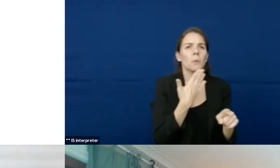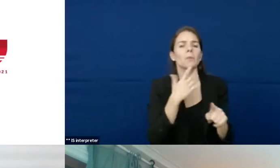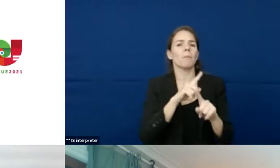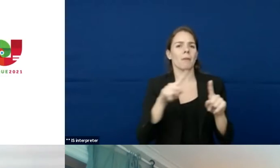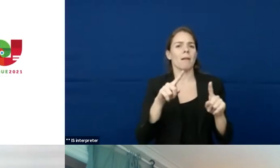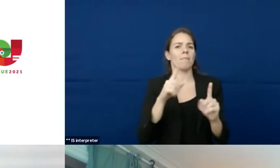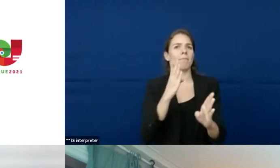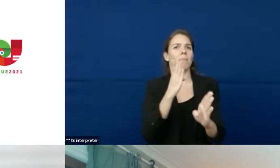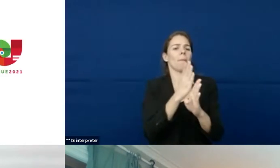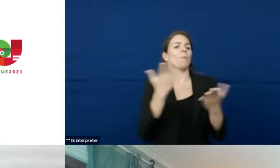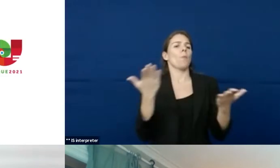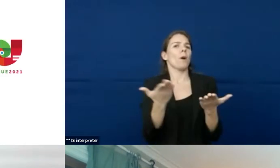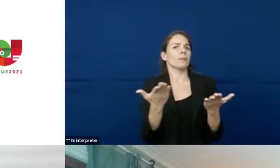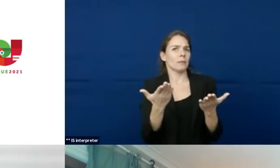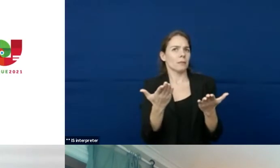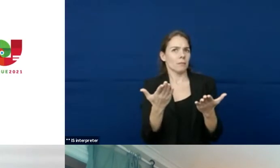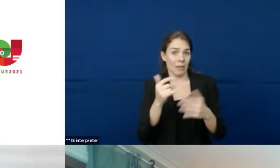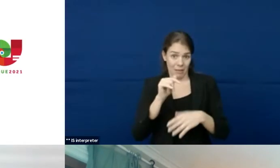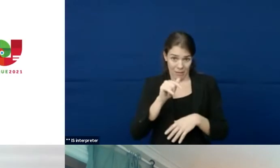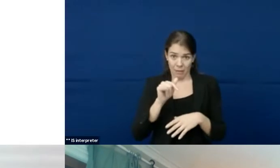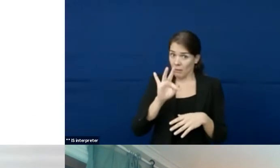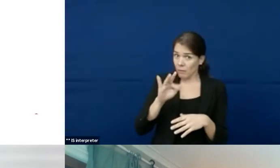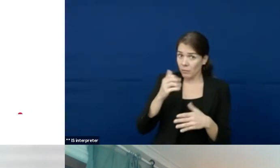instead of addressing them in isolation.